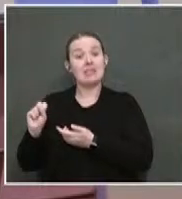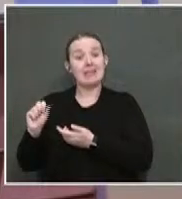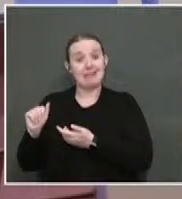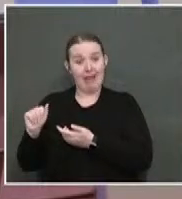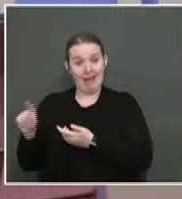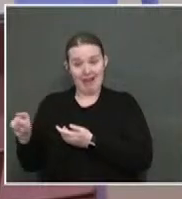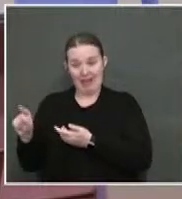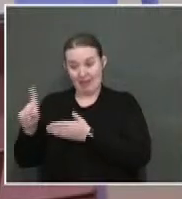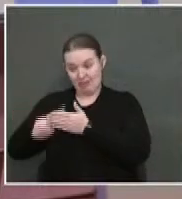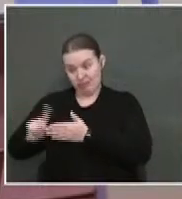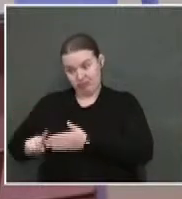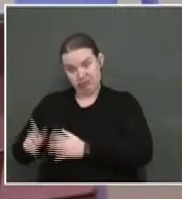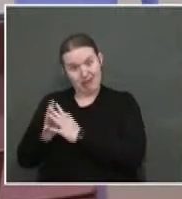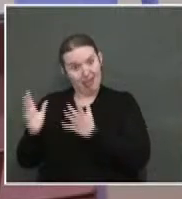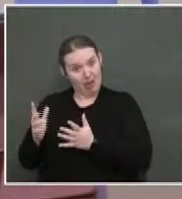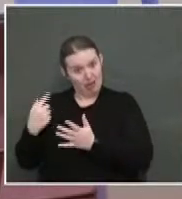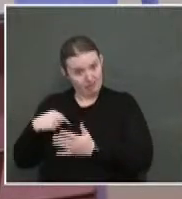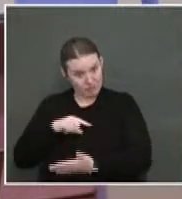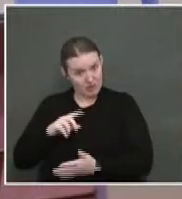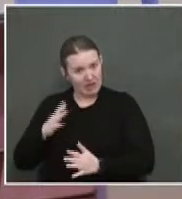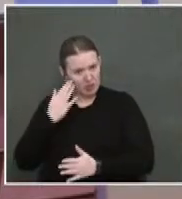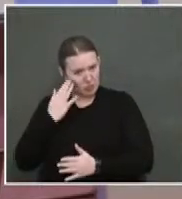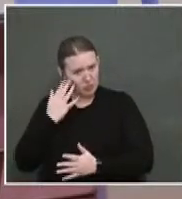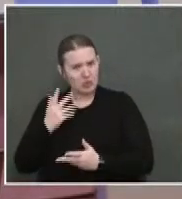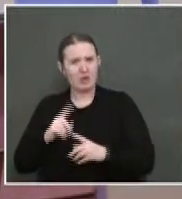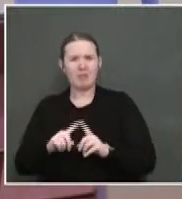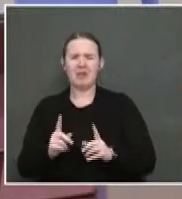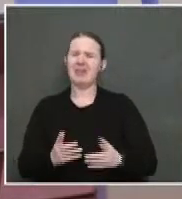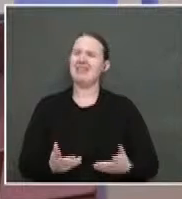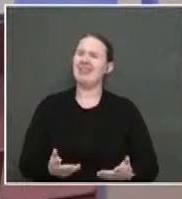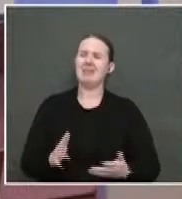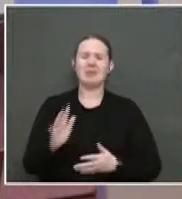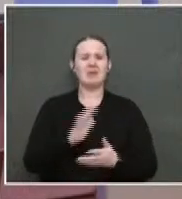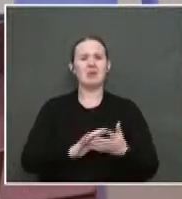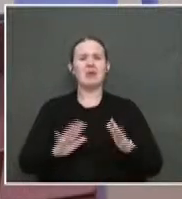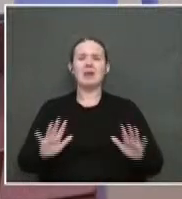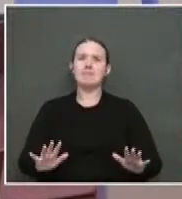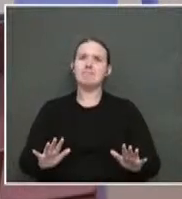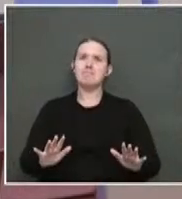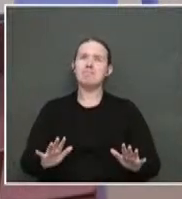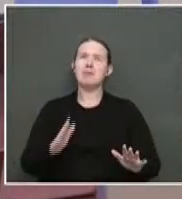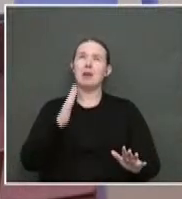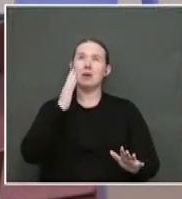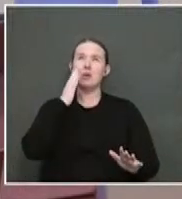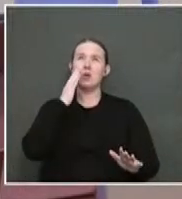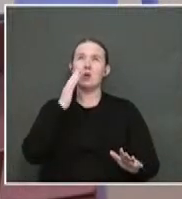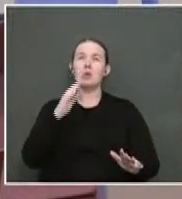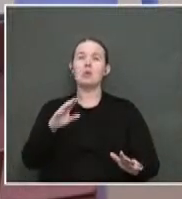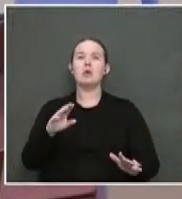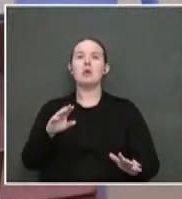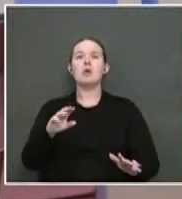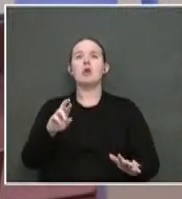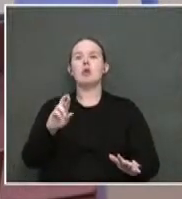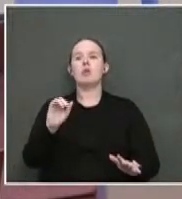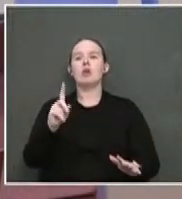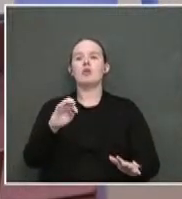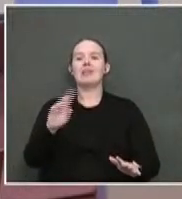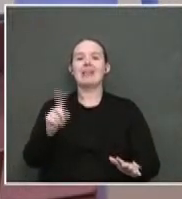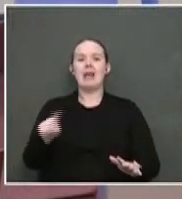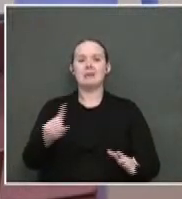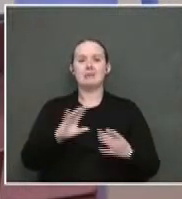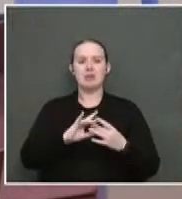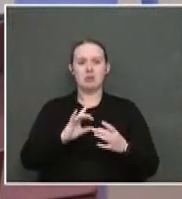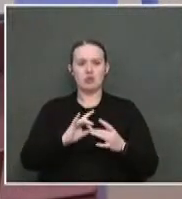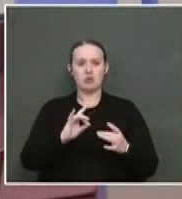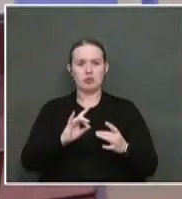UTSA that does a lot of research for us, but I just get confused of like, do we have, and I know remember Councilmember McKee Rodriguez, if he were here, would probably talk